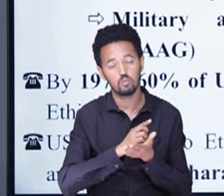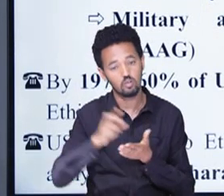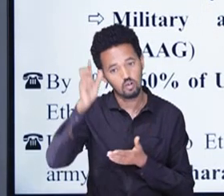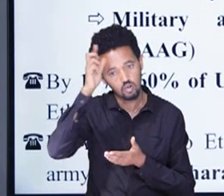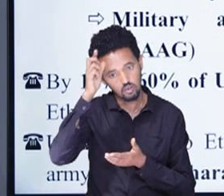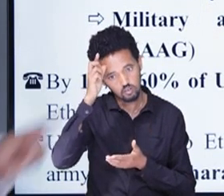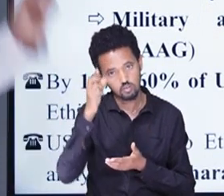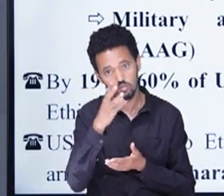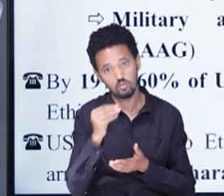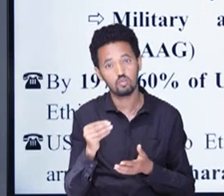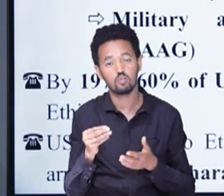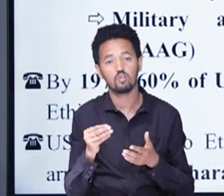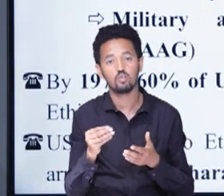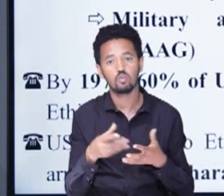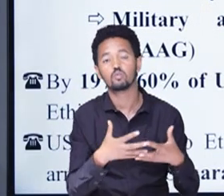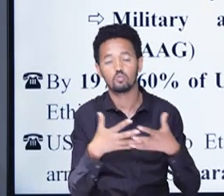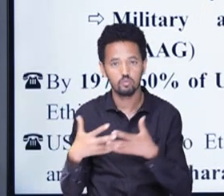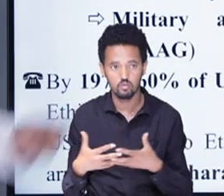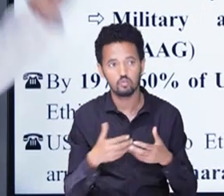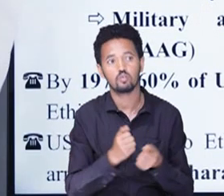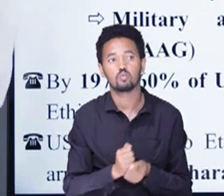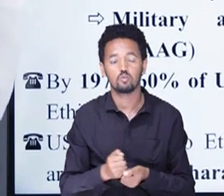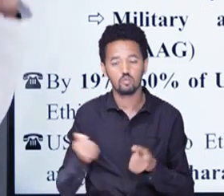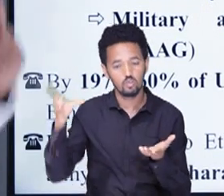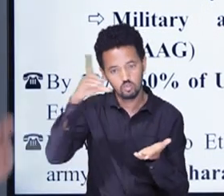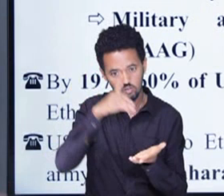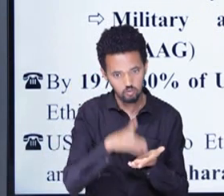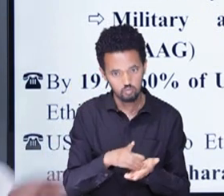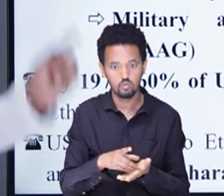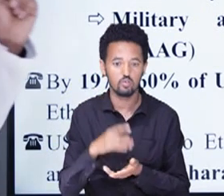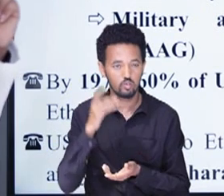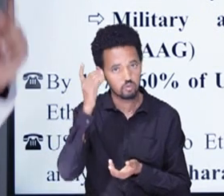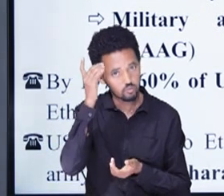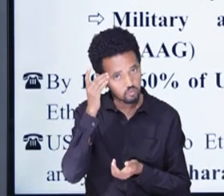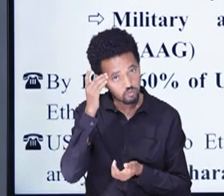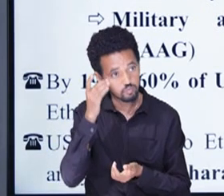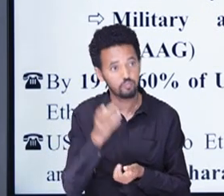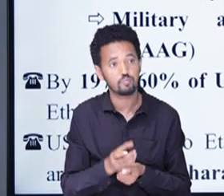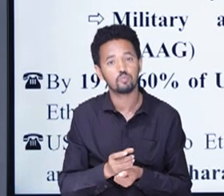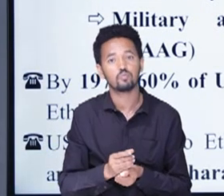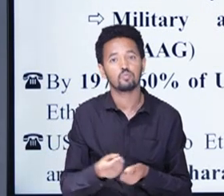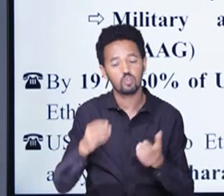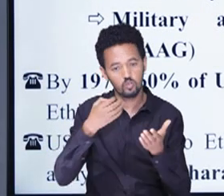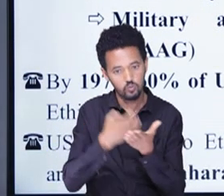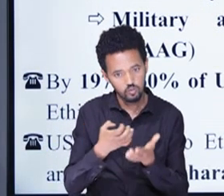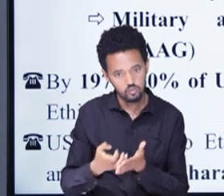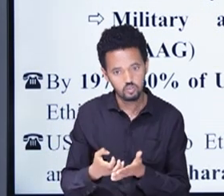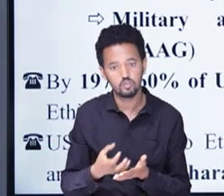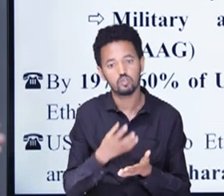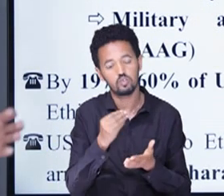and USA. Those points for agreement includes agriculture, public health, education,